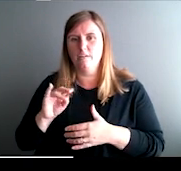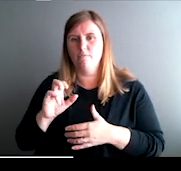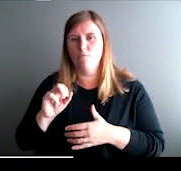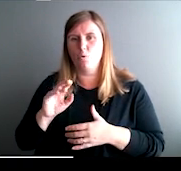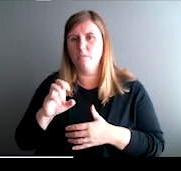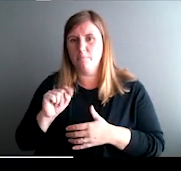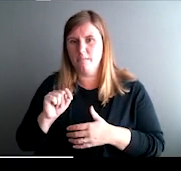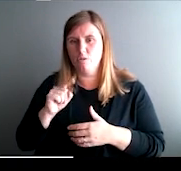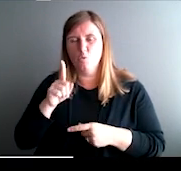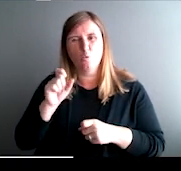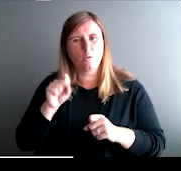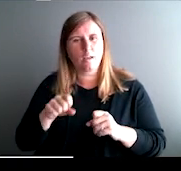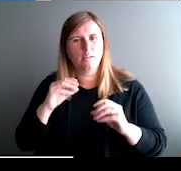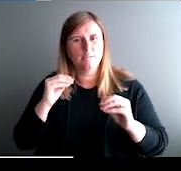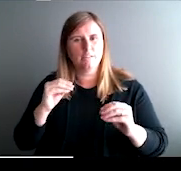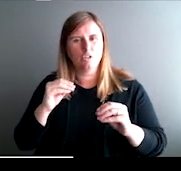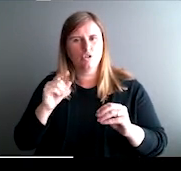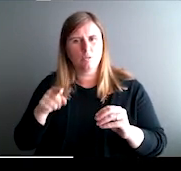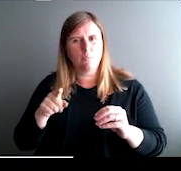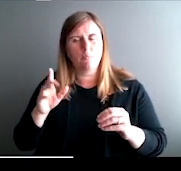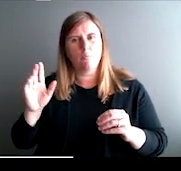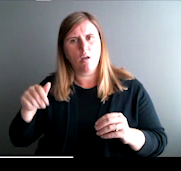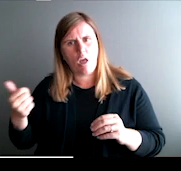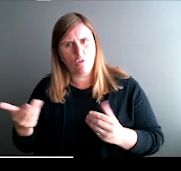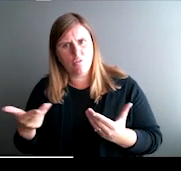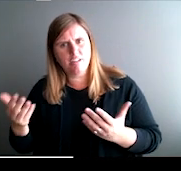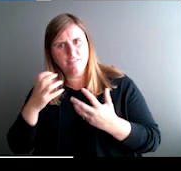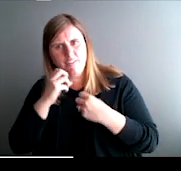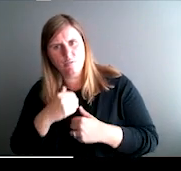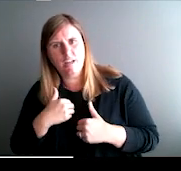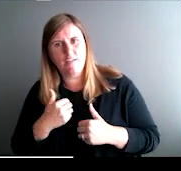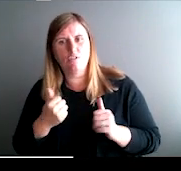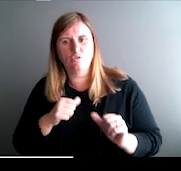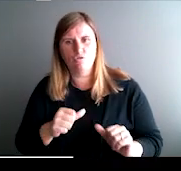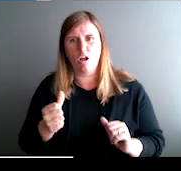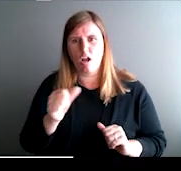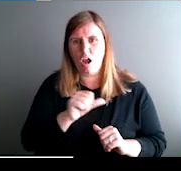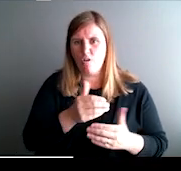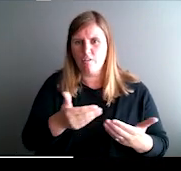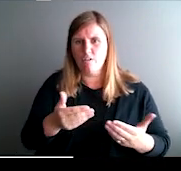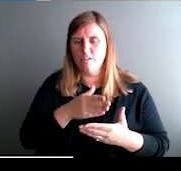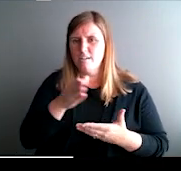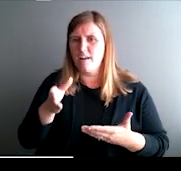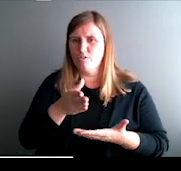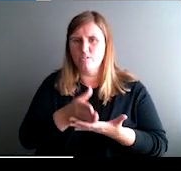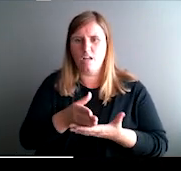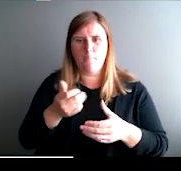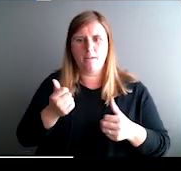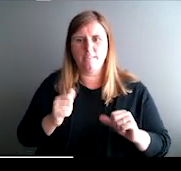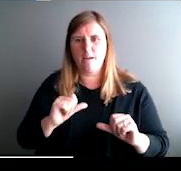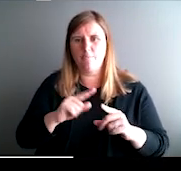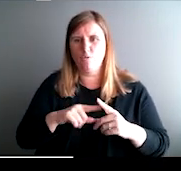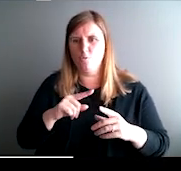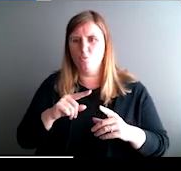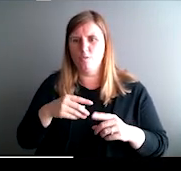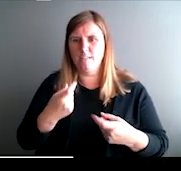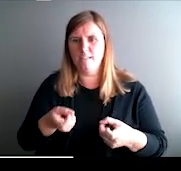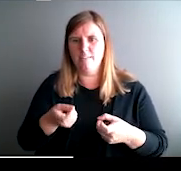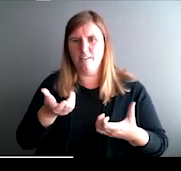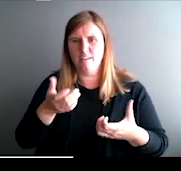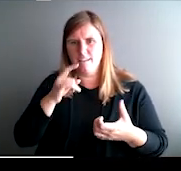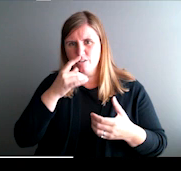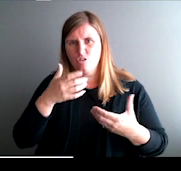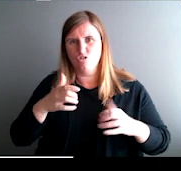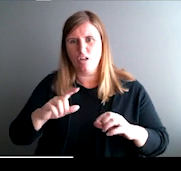that other things are valuable. You can have them try new things. I always tell people, never stop attempting to at least give a kid a chance